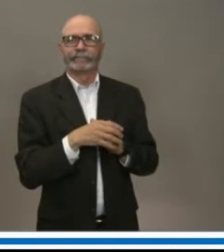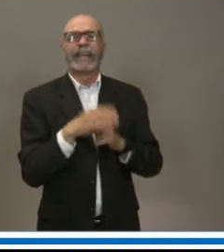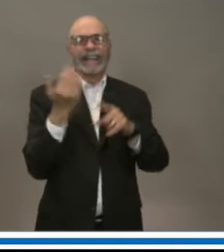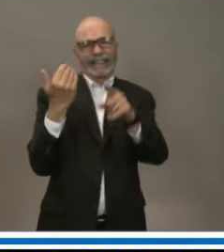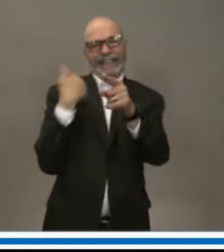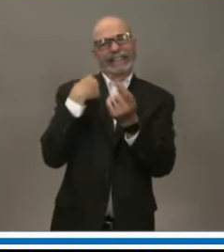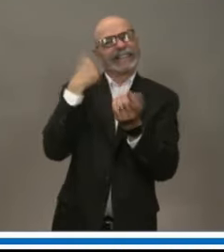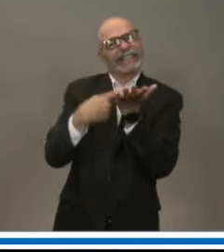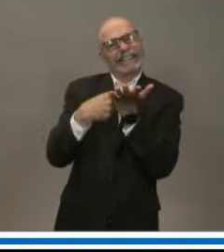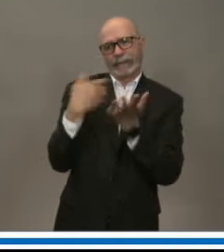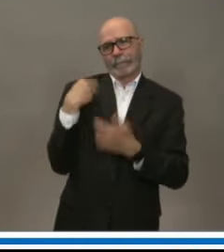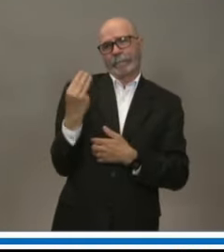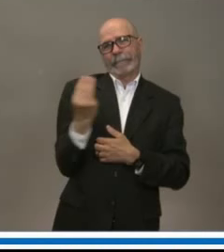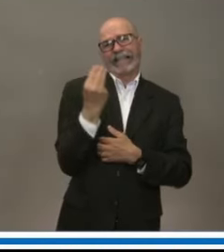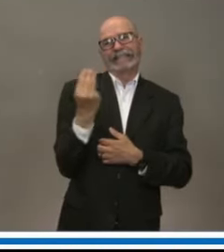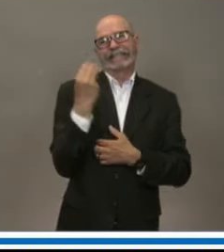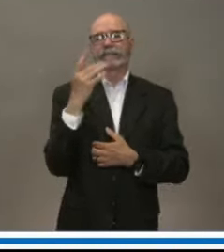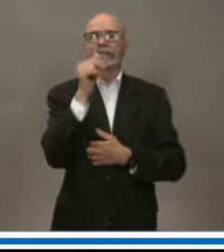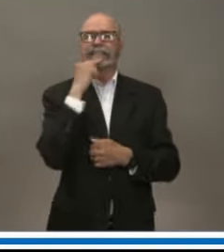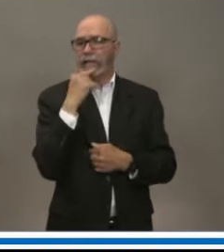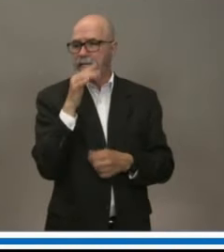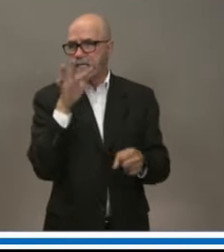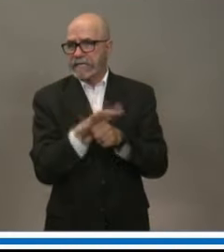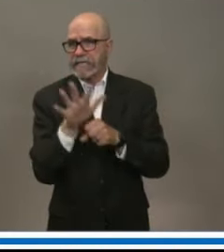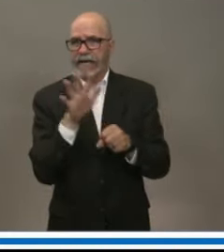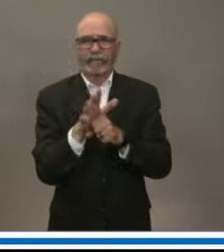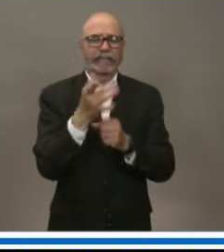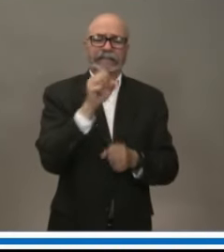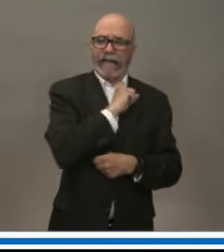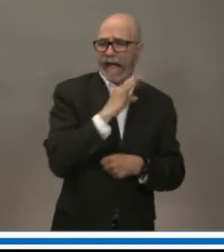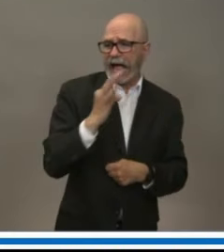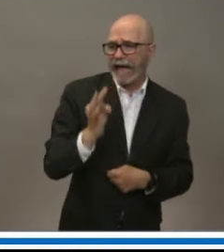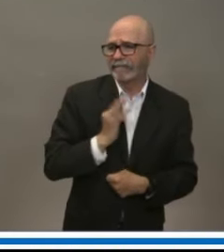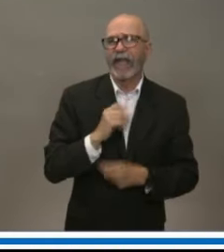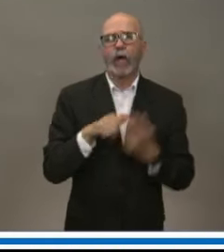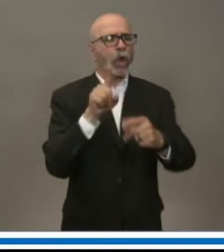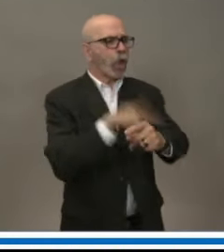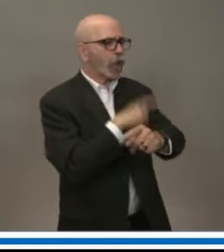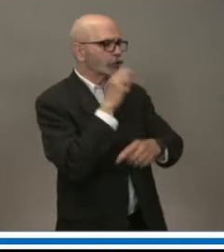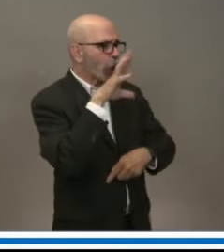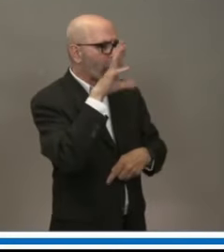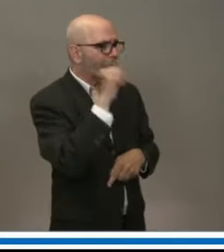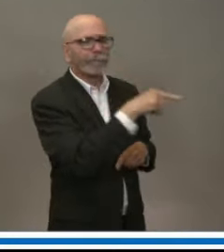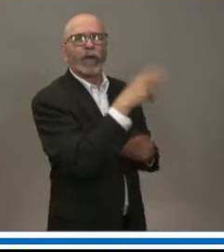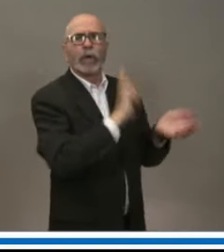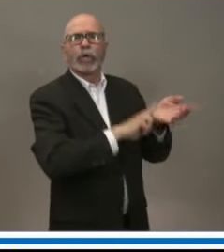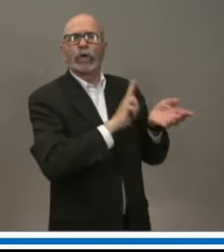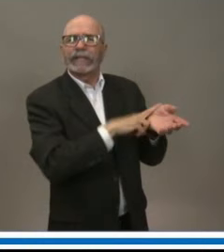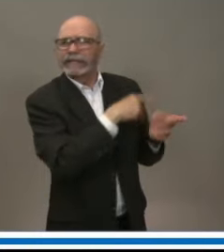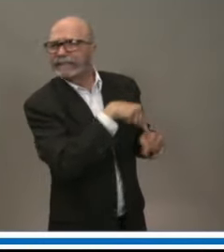staff shortages at long-term care facilities, and you made the point that now is not the time to negotiate